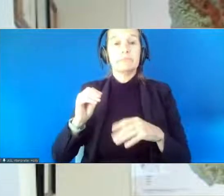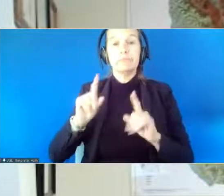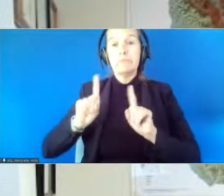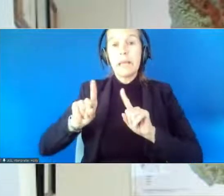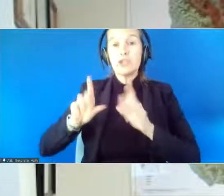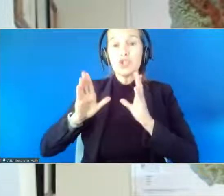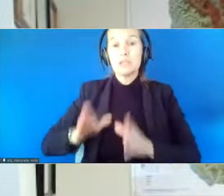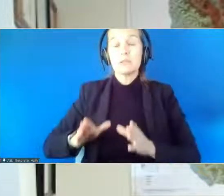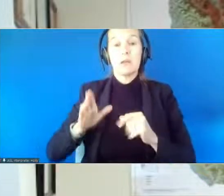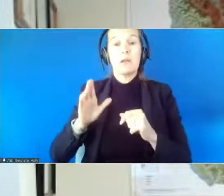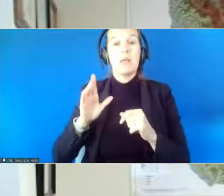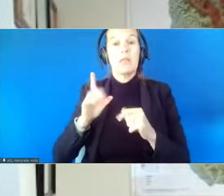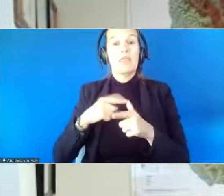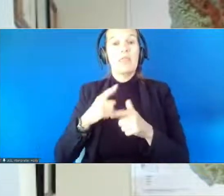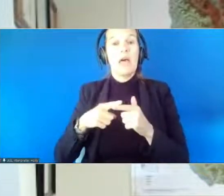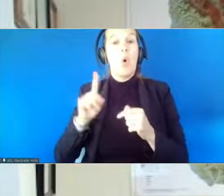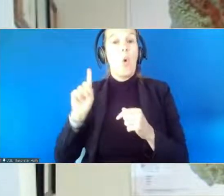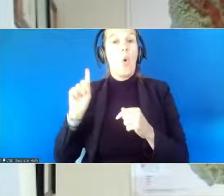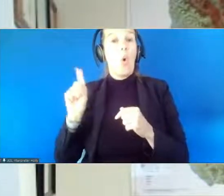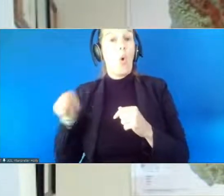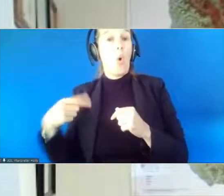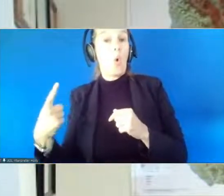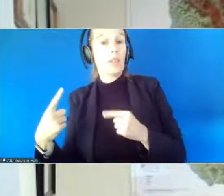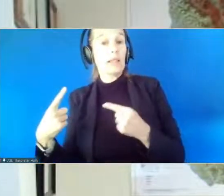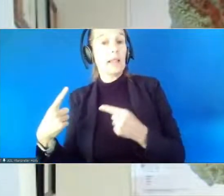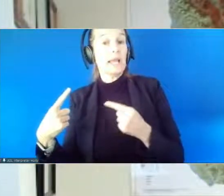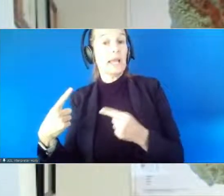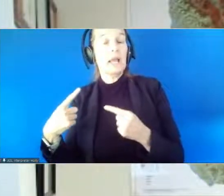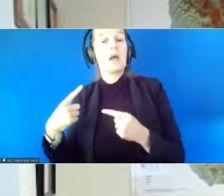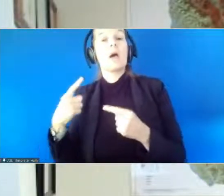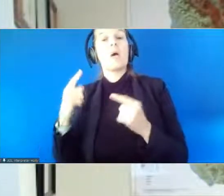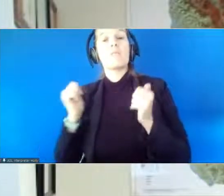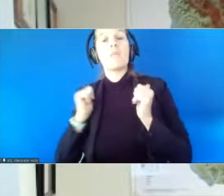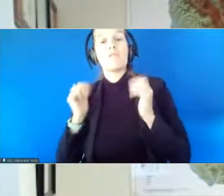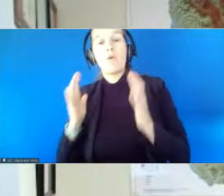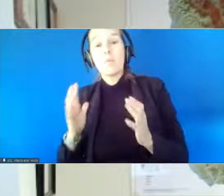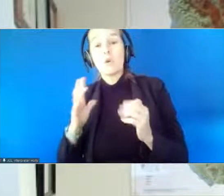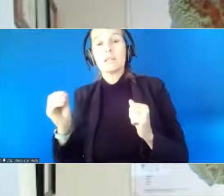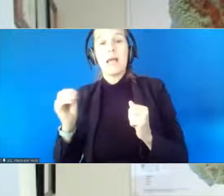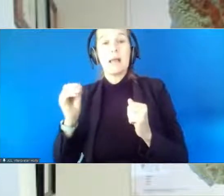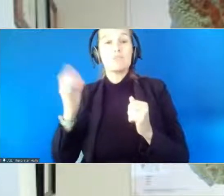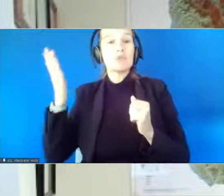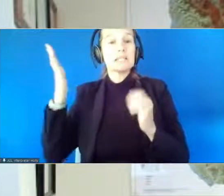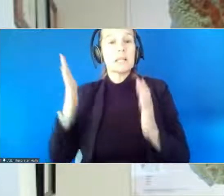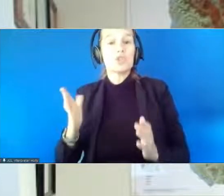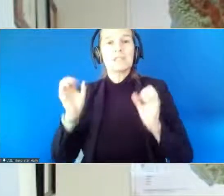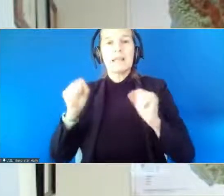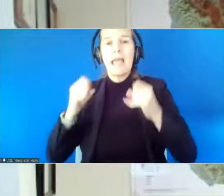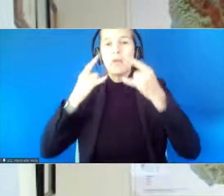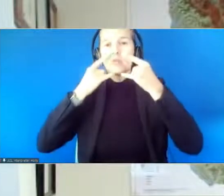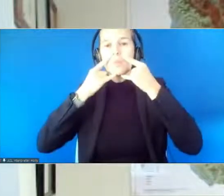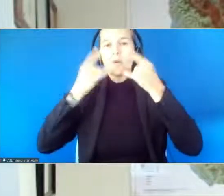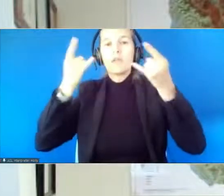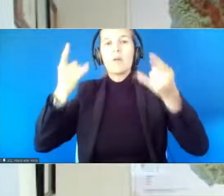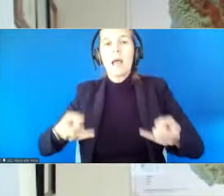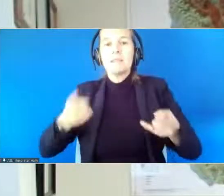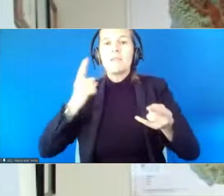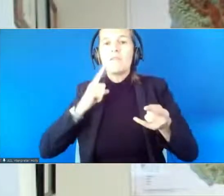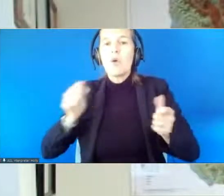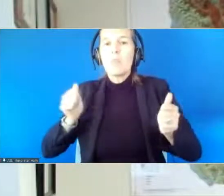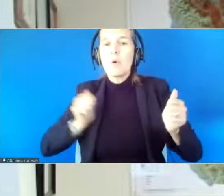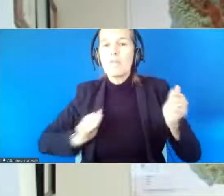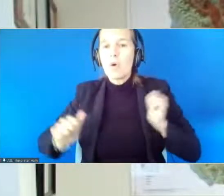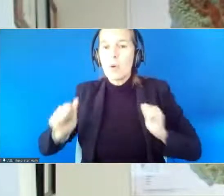or preventers, and that's only the performers and presenters, may remove their masks while needed for performances.